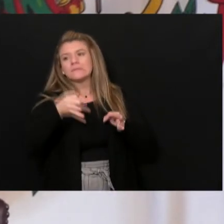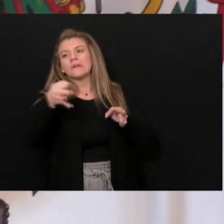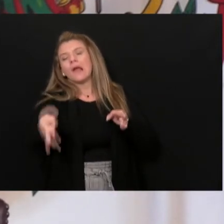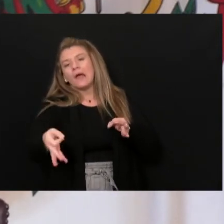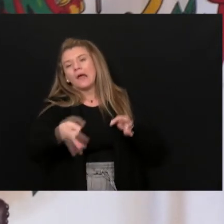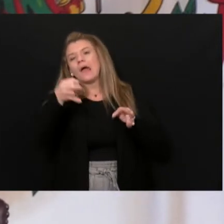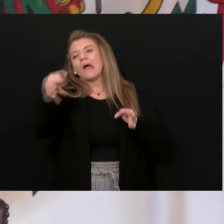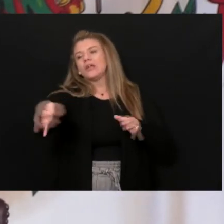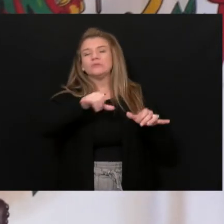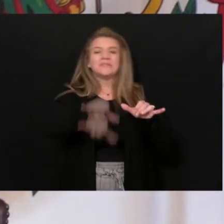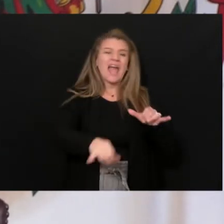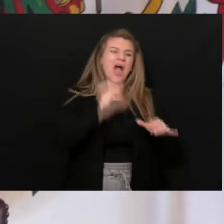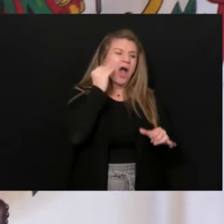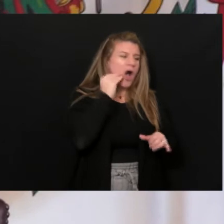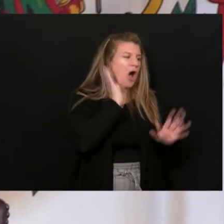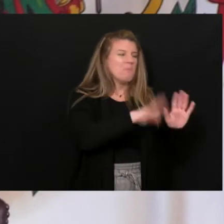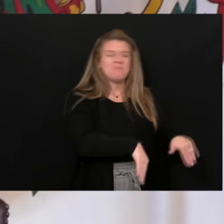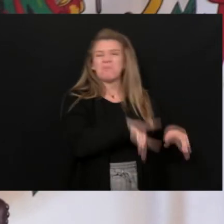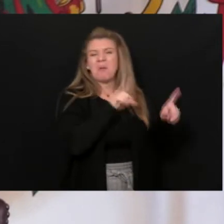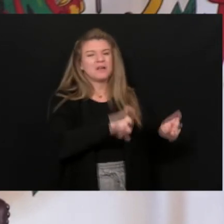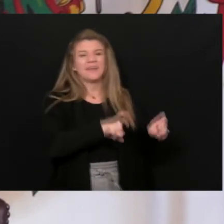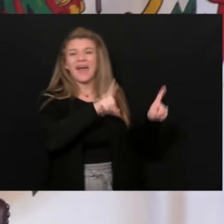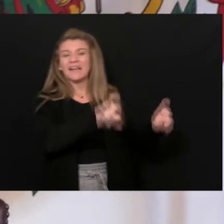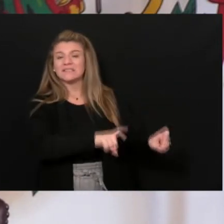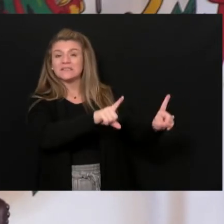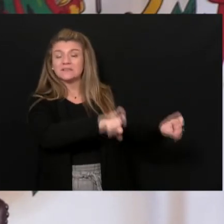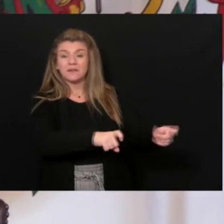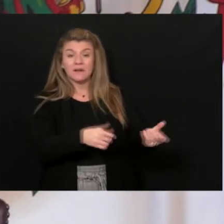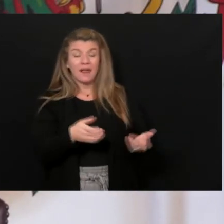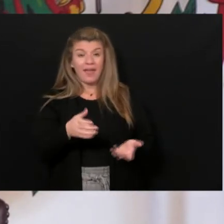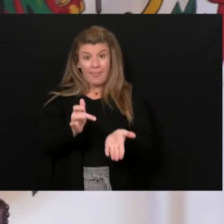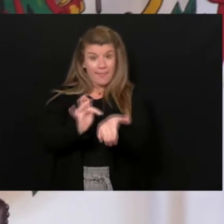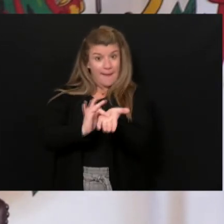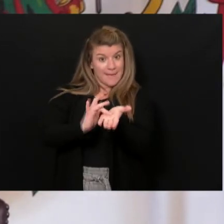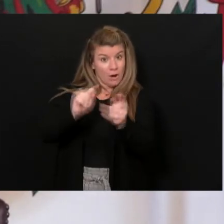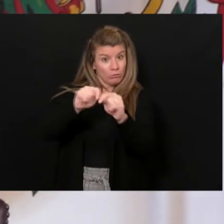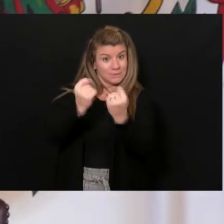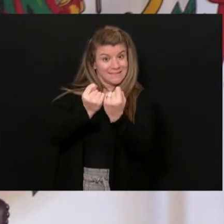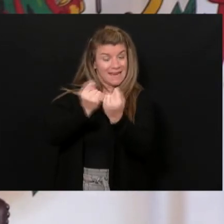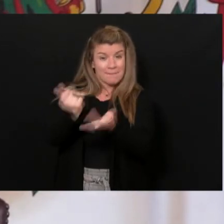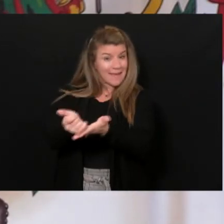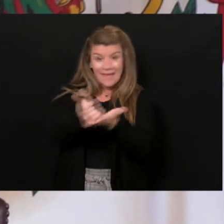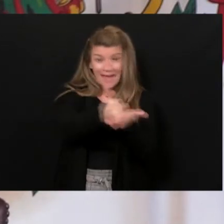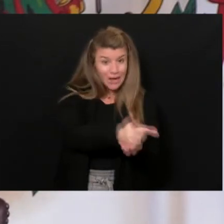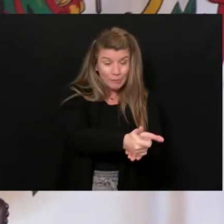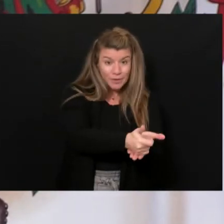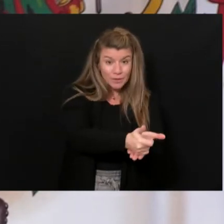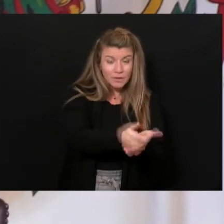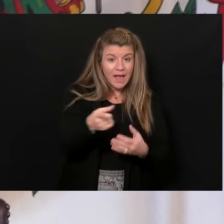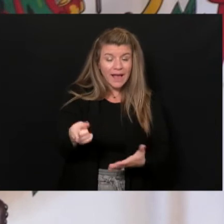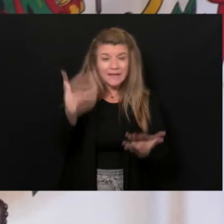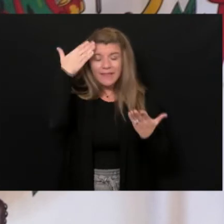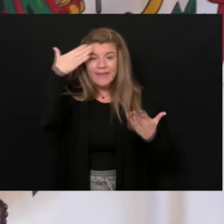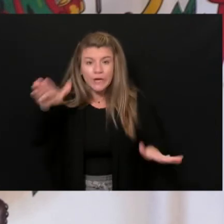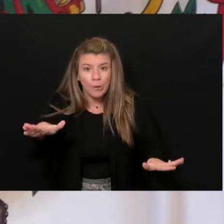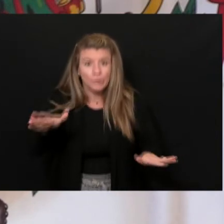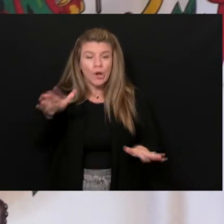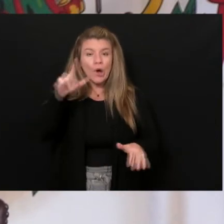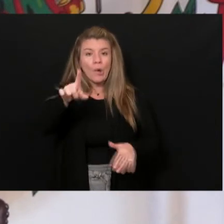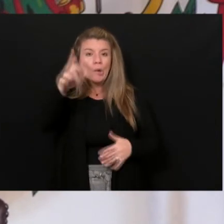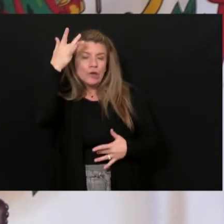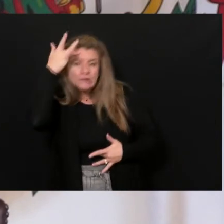been tested and everything else, the medical community really can't help you because they don't have any idea that